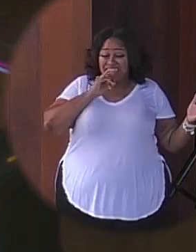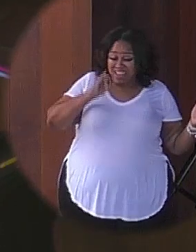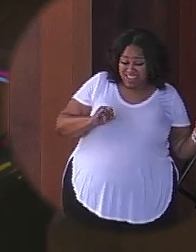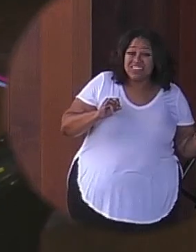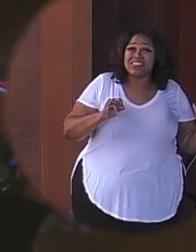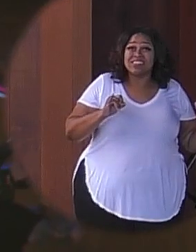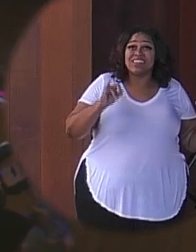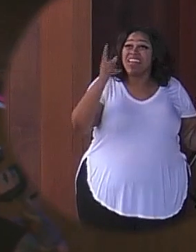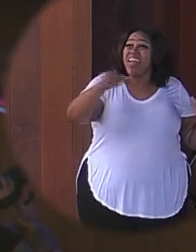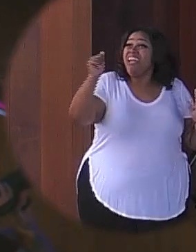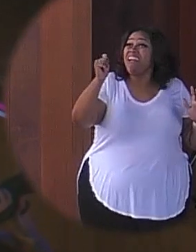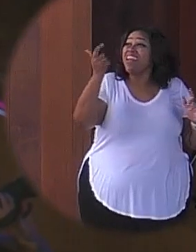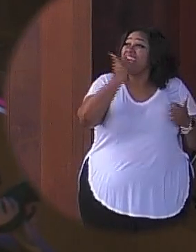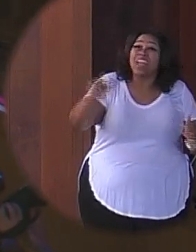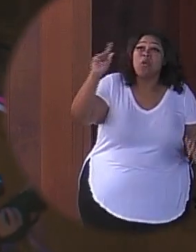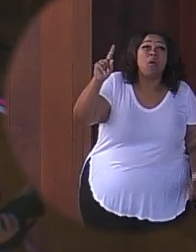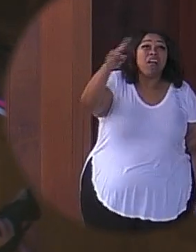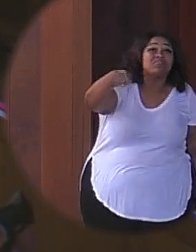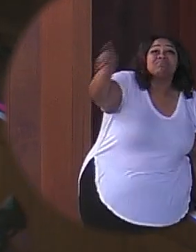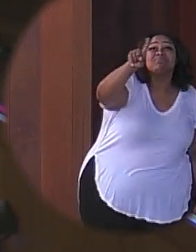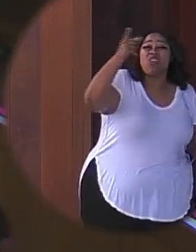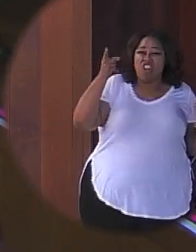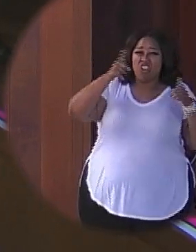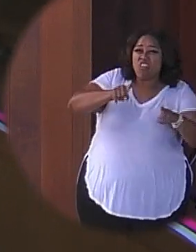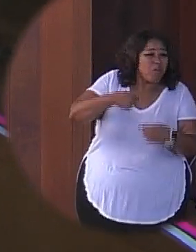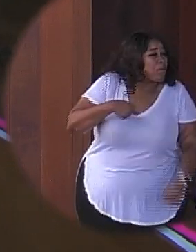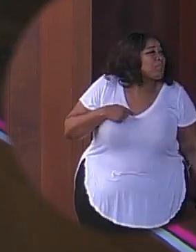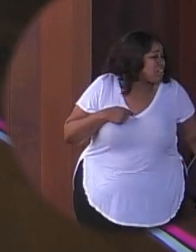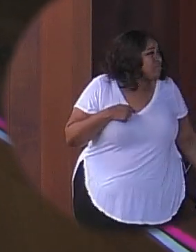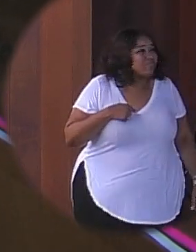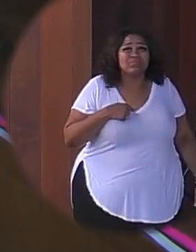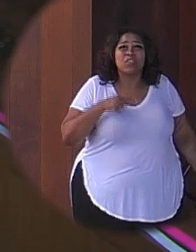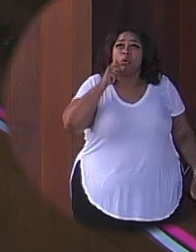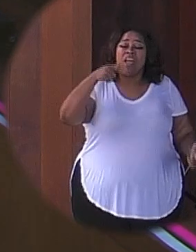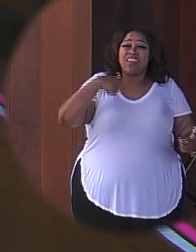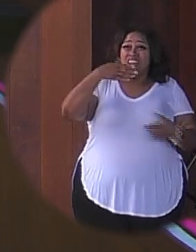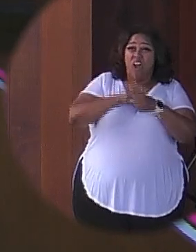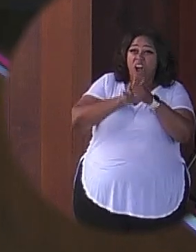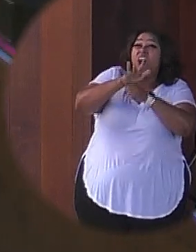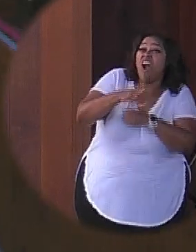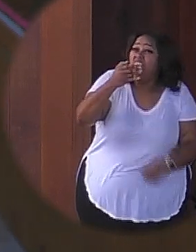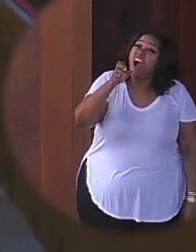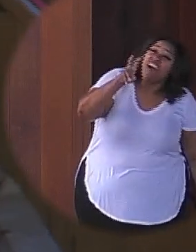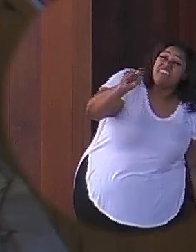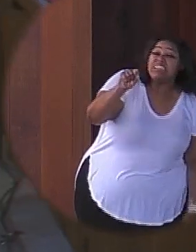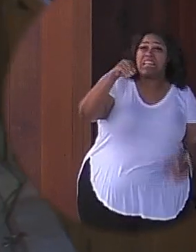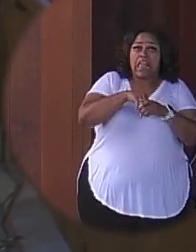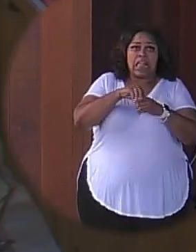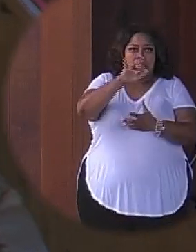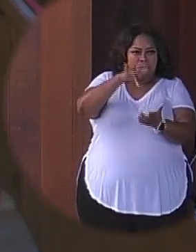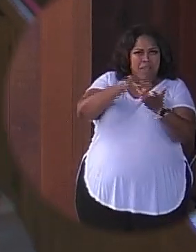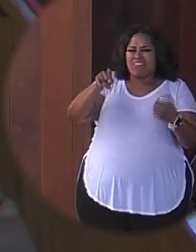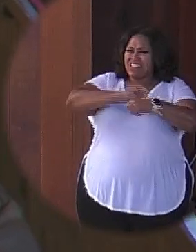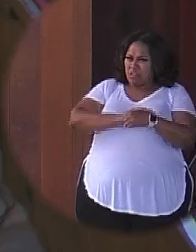Is there anybody here who's got a harvest in the midst